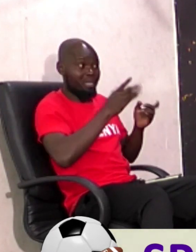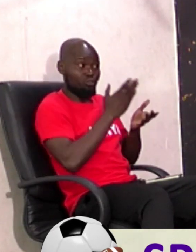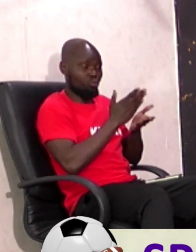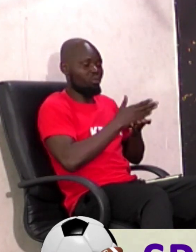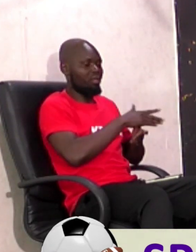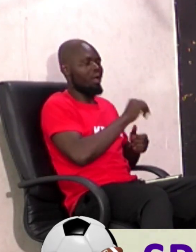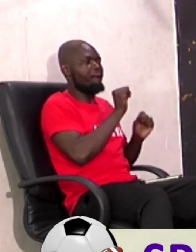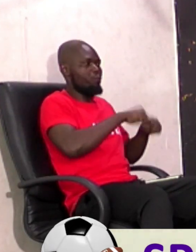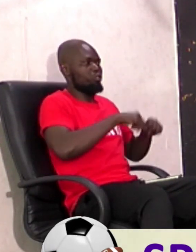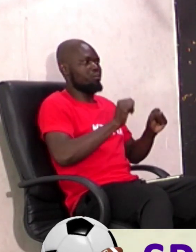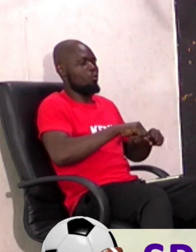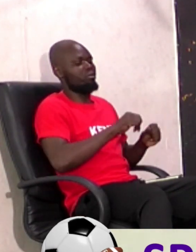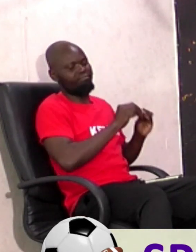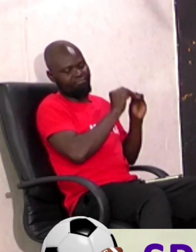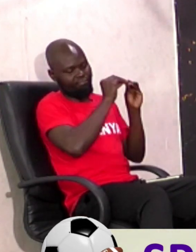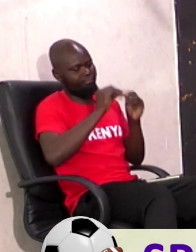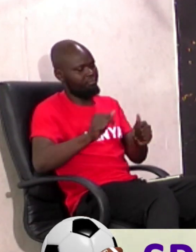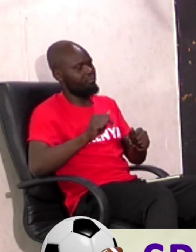Fulham,